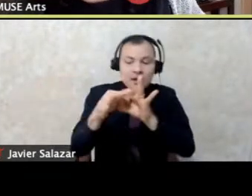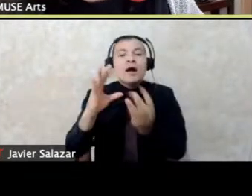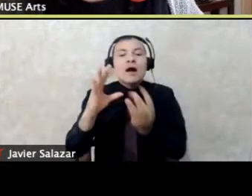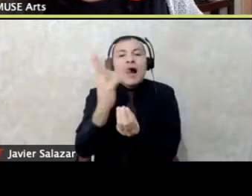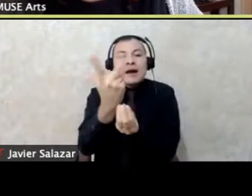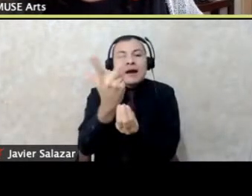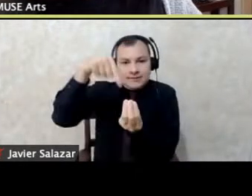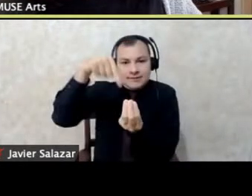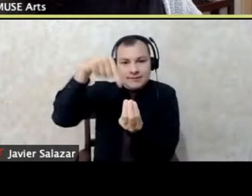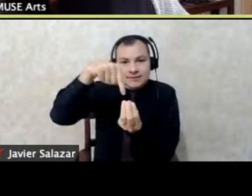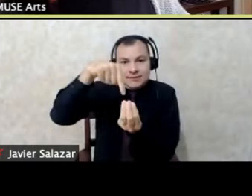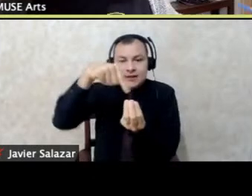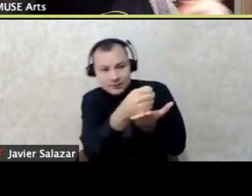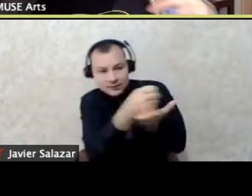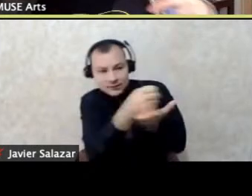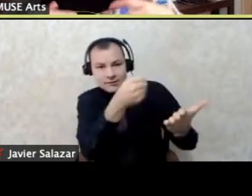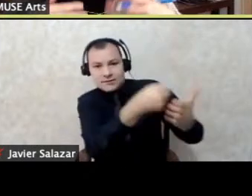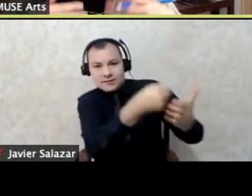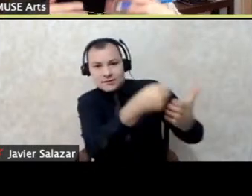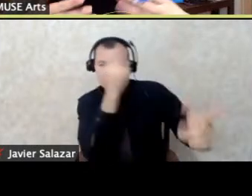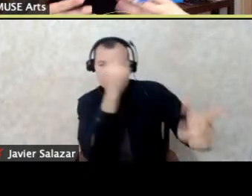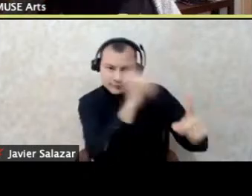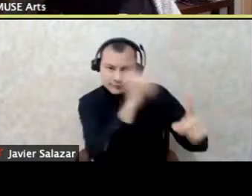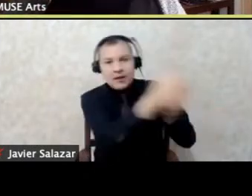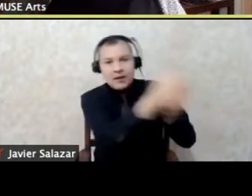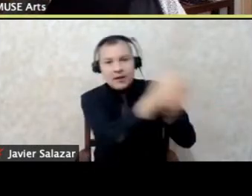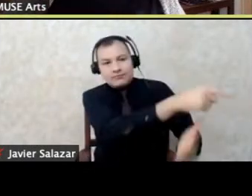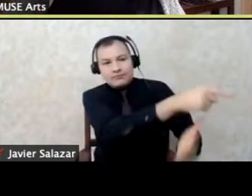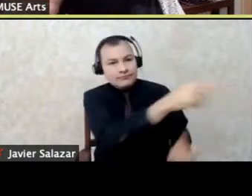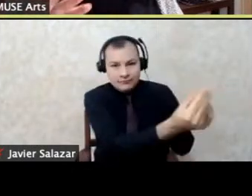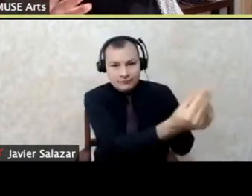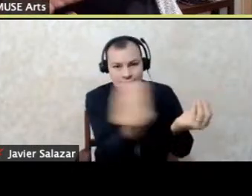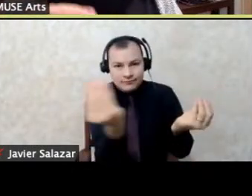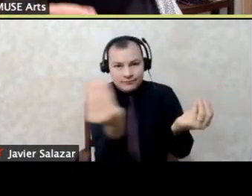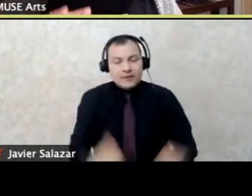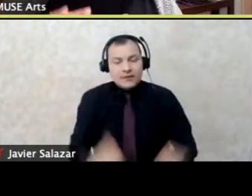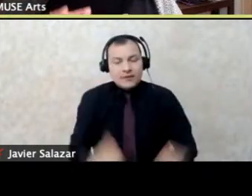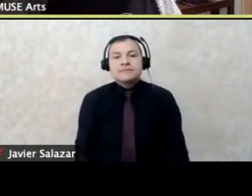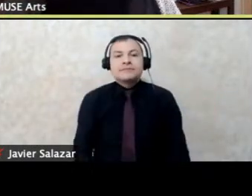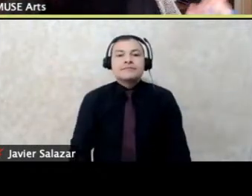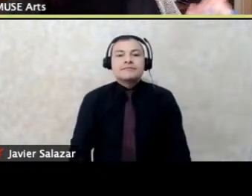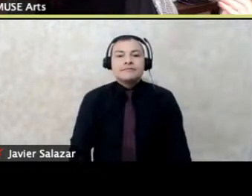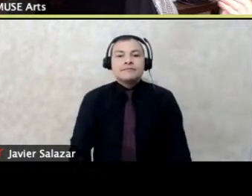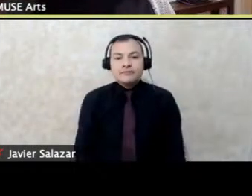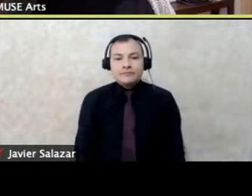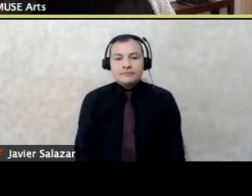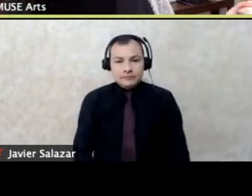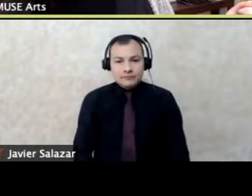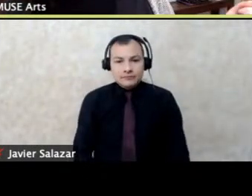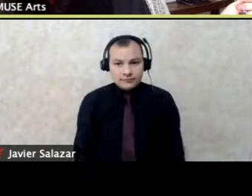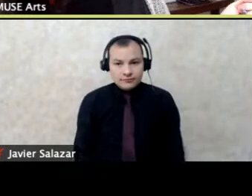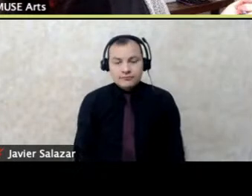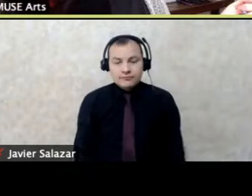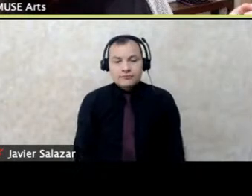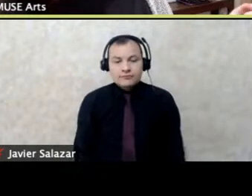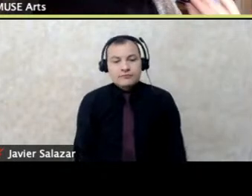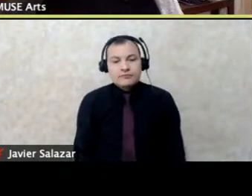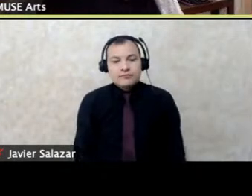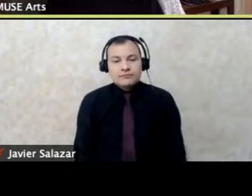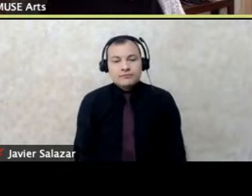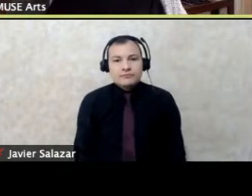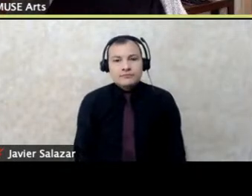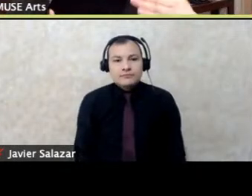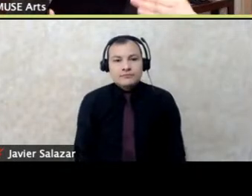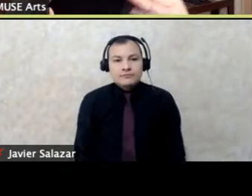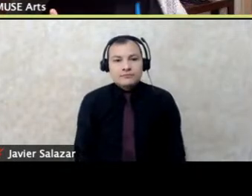We also are committed to bring community arts to different areas of the territory. We have